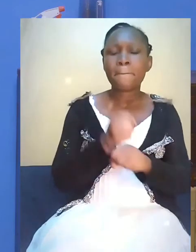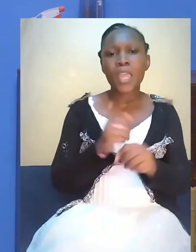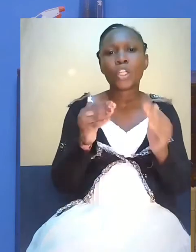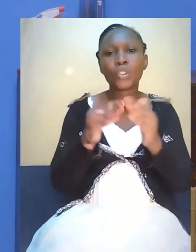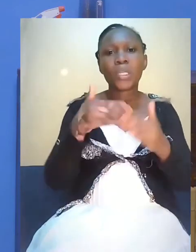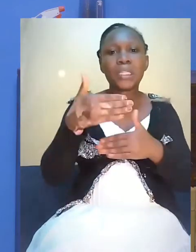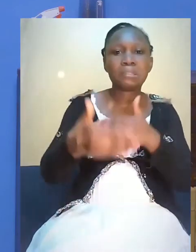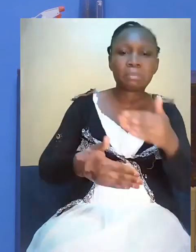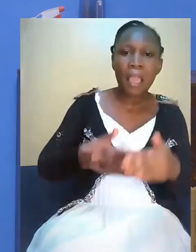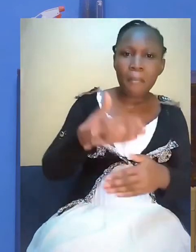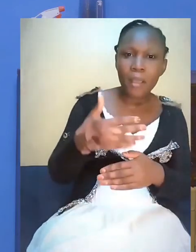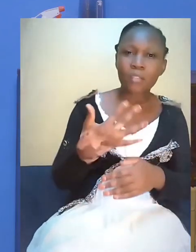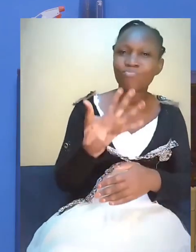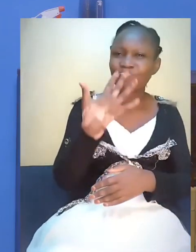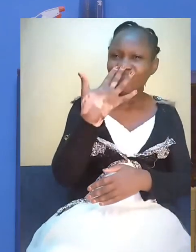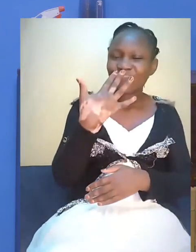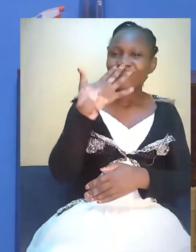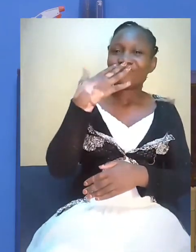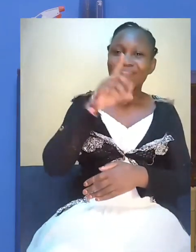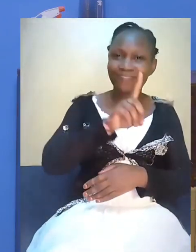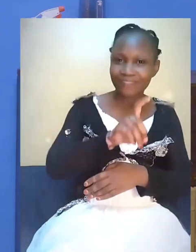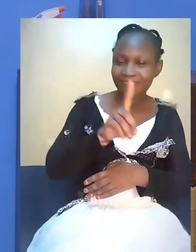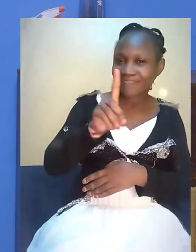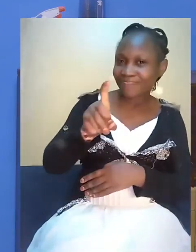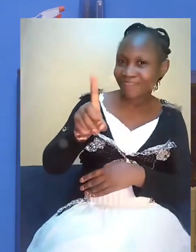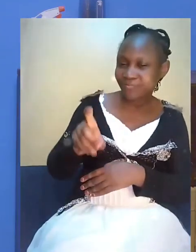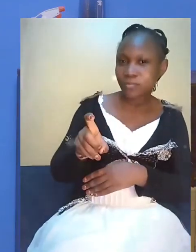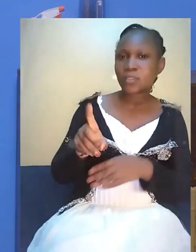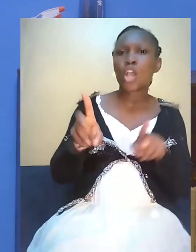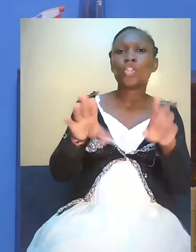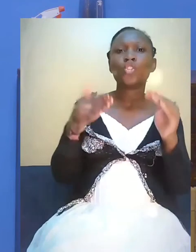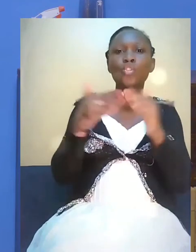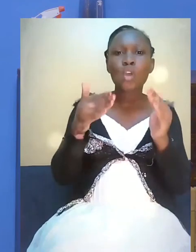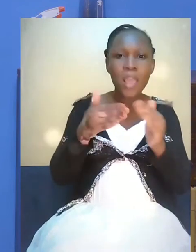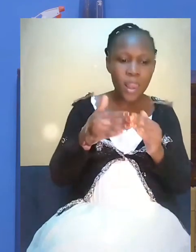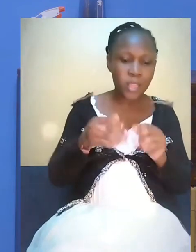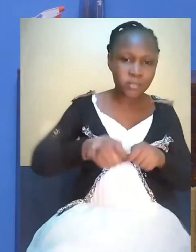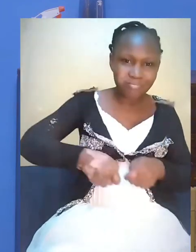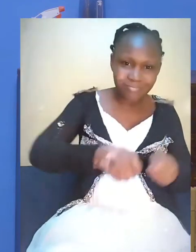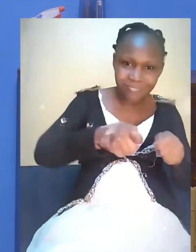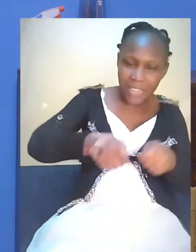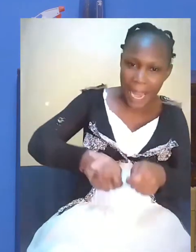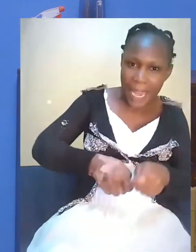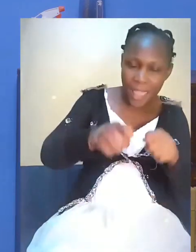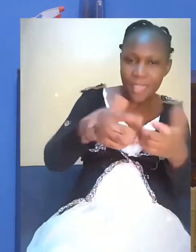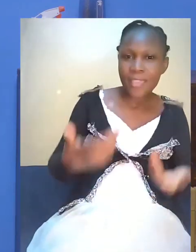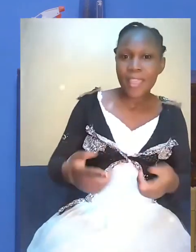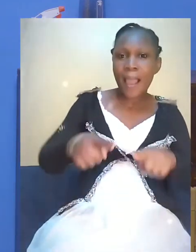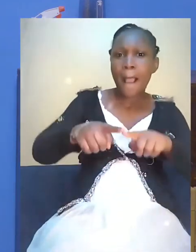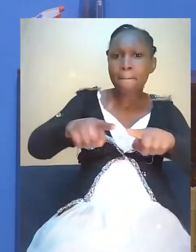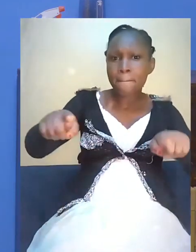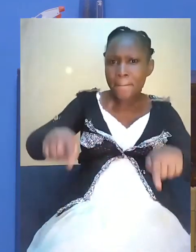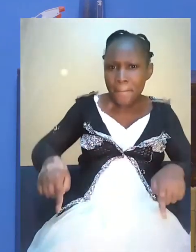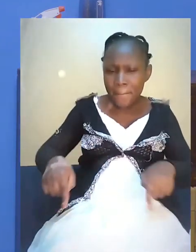tissue, air freshener, talking about toilet cleaners, scouring powder, even mats, we need decorations in